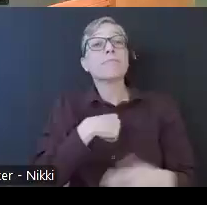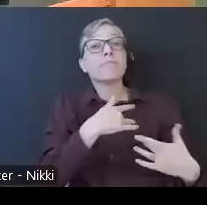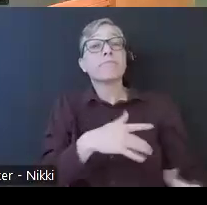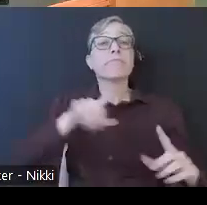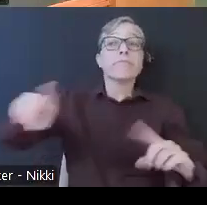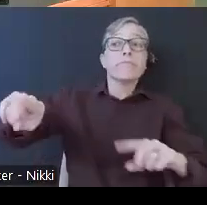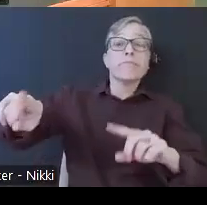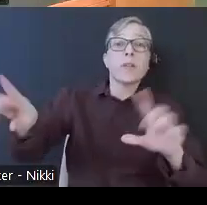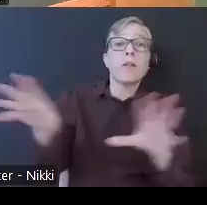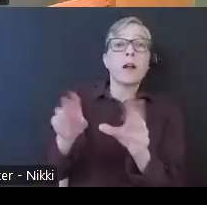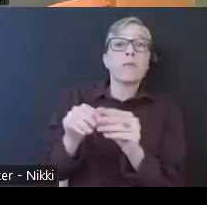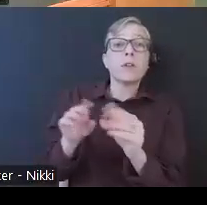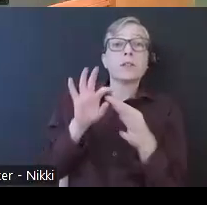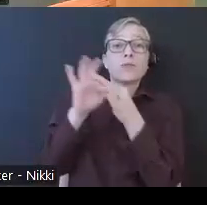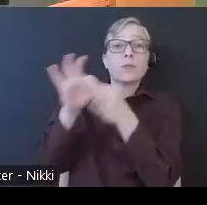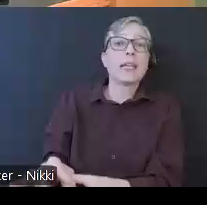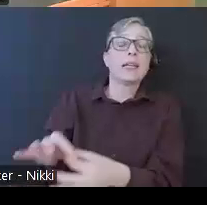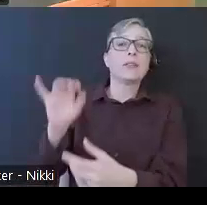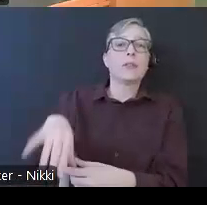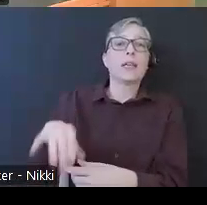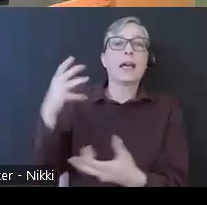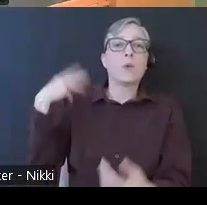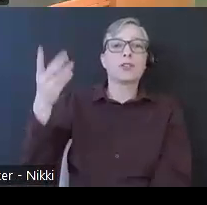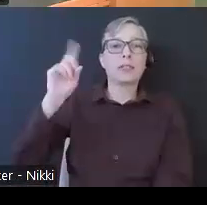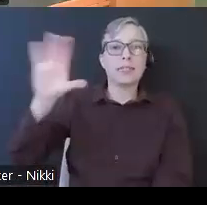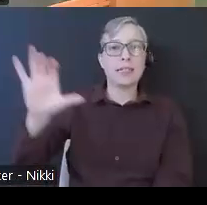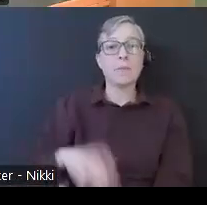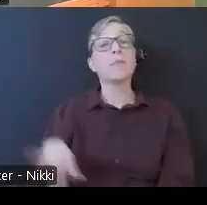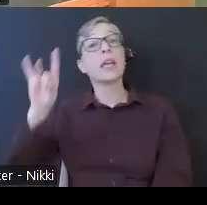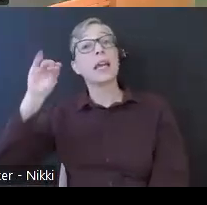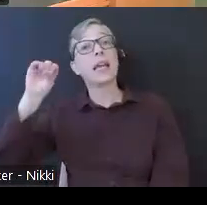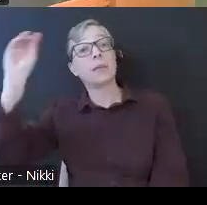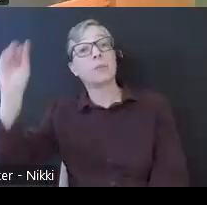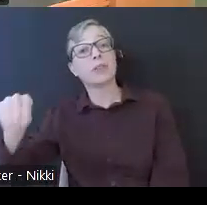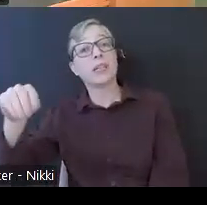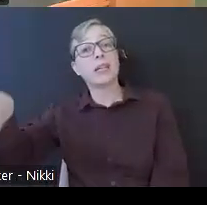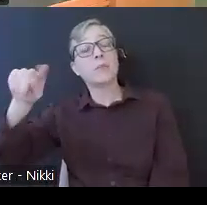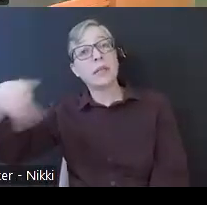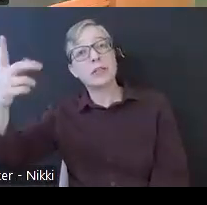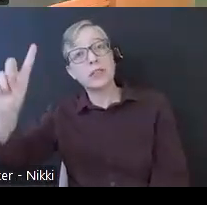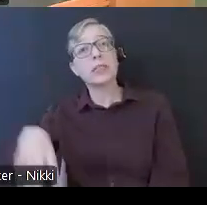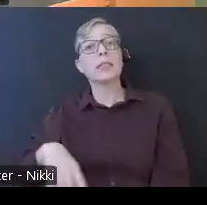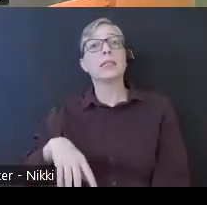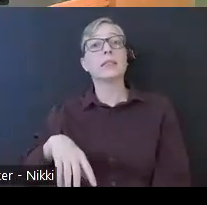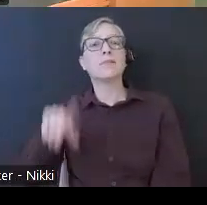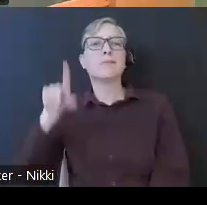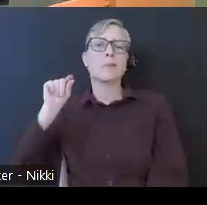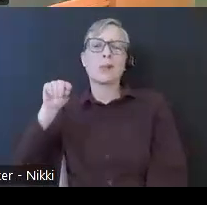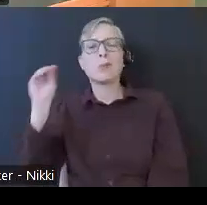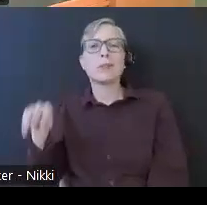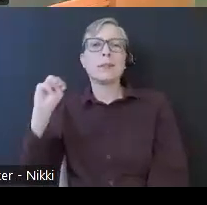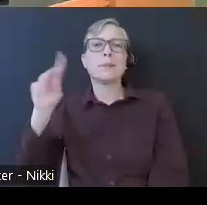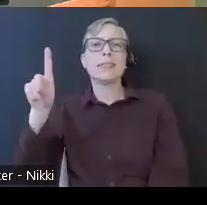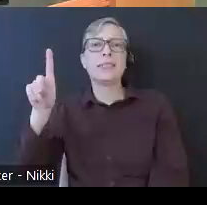80% PhD and about 20% MD investigators, but there's no one with a business background. And I wonder if that's why they say it